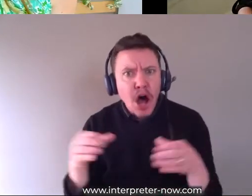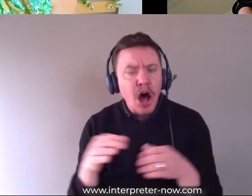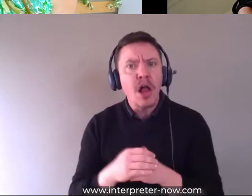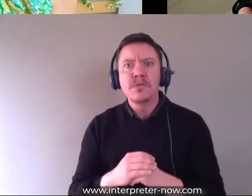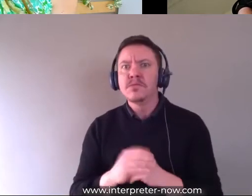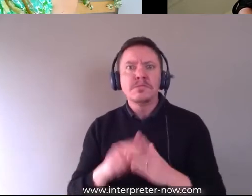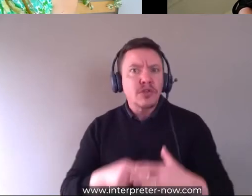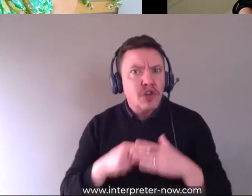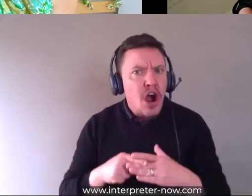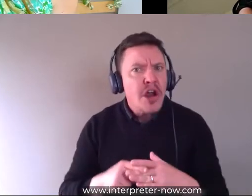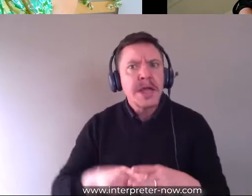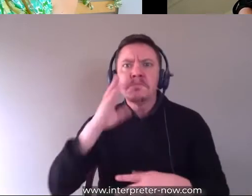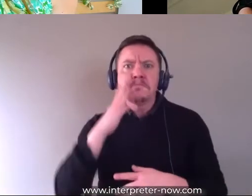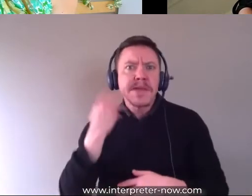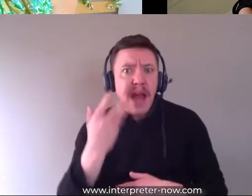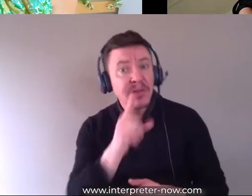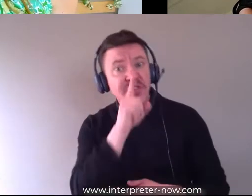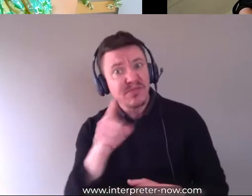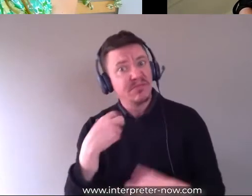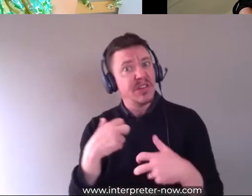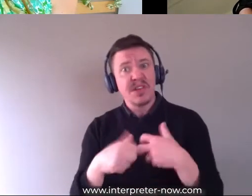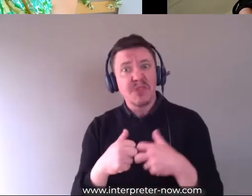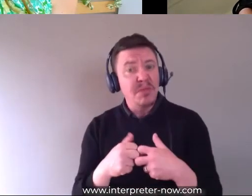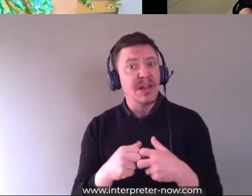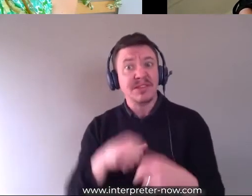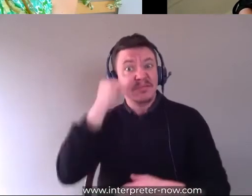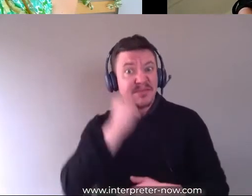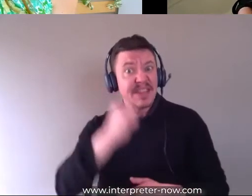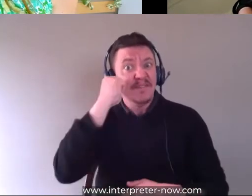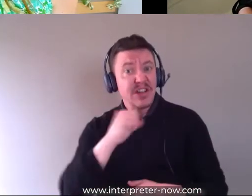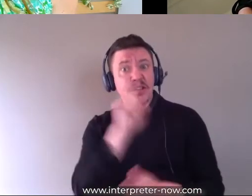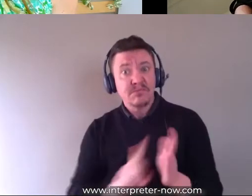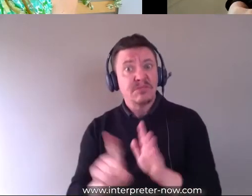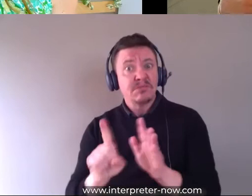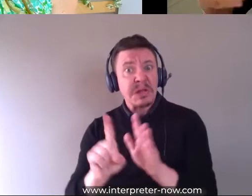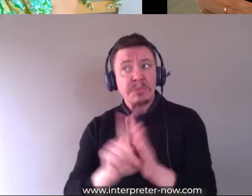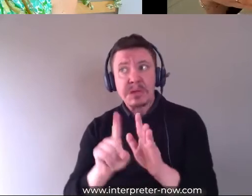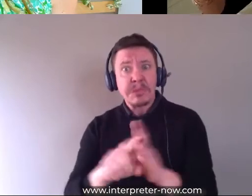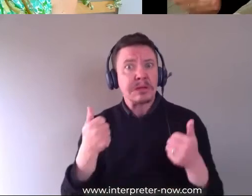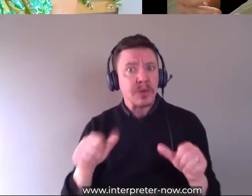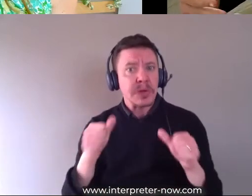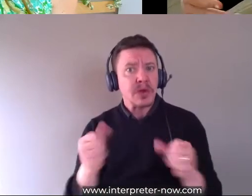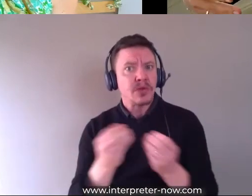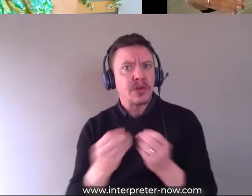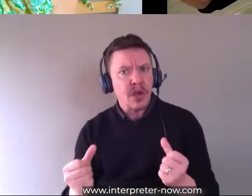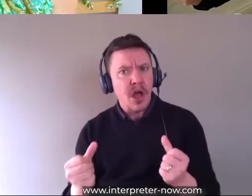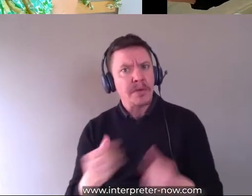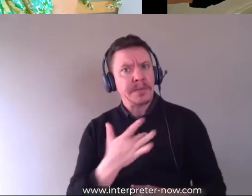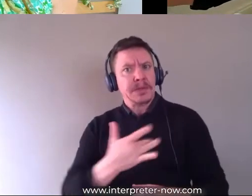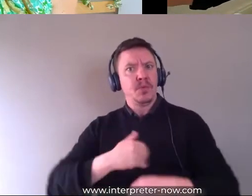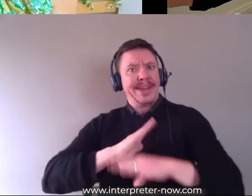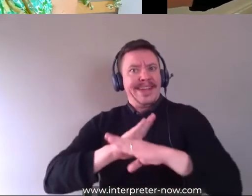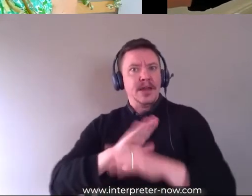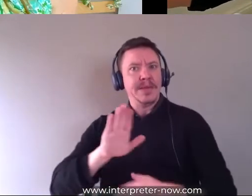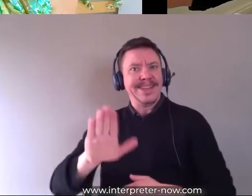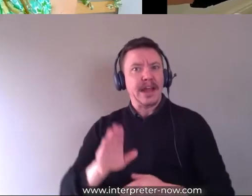the problems that organizations were bringing to the table and were trying to solve that were stopping or inhibiting their potential